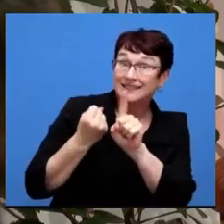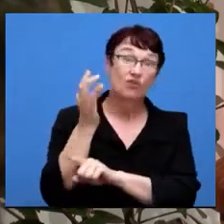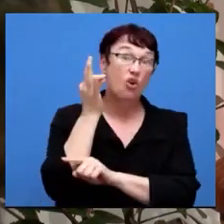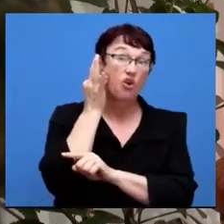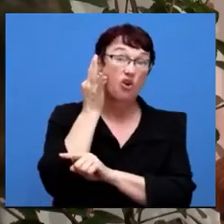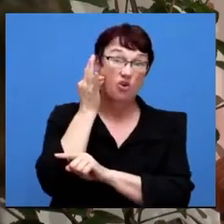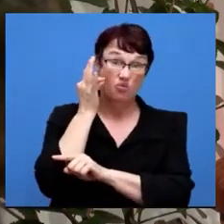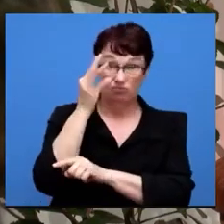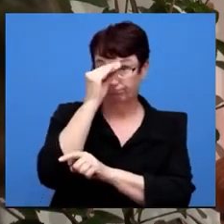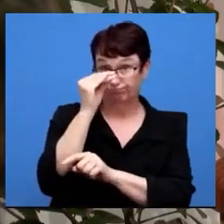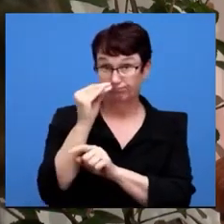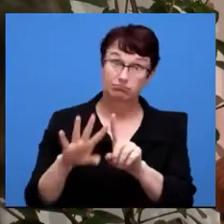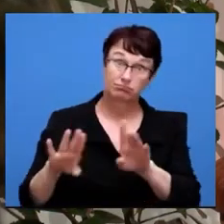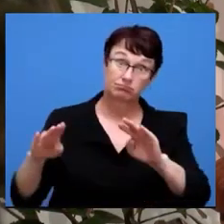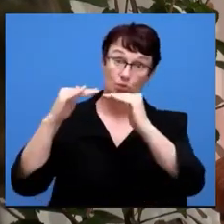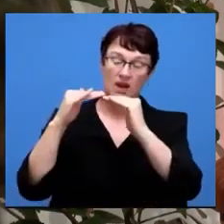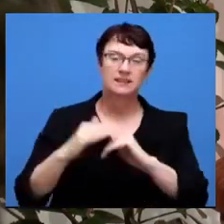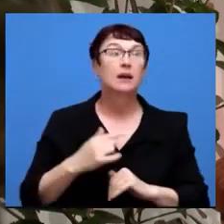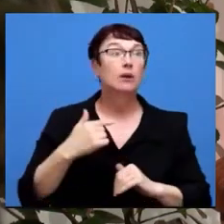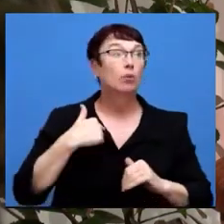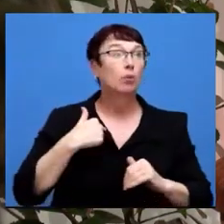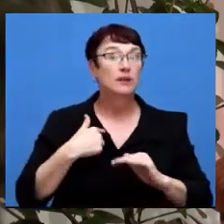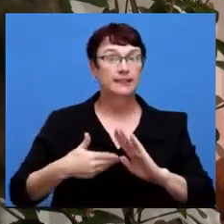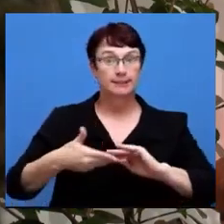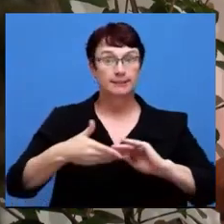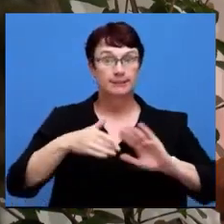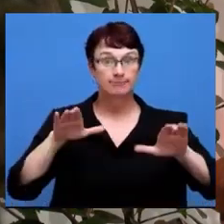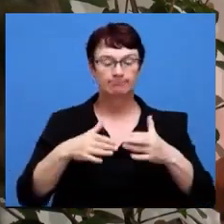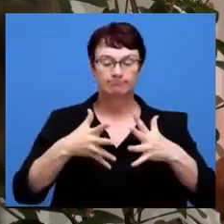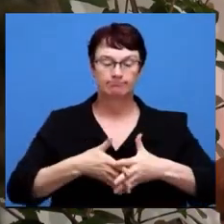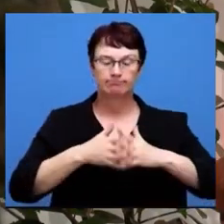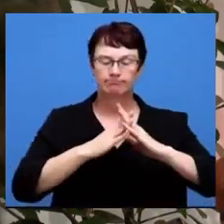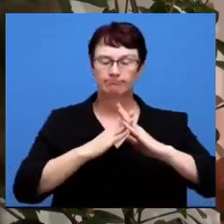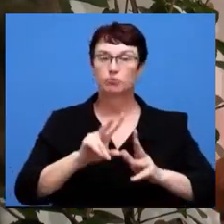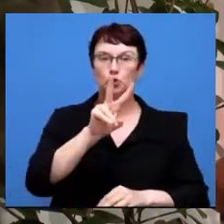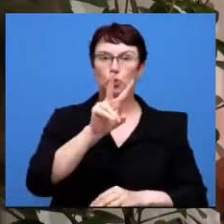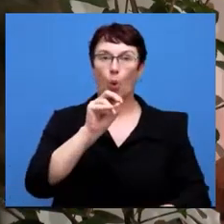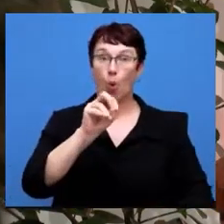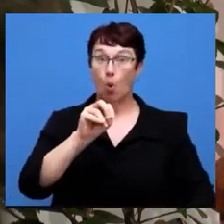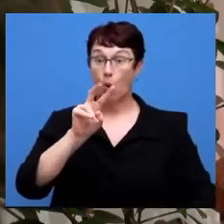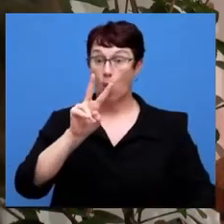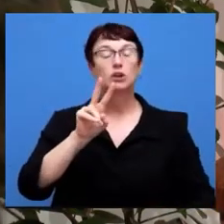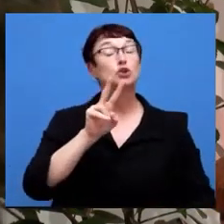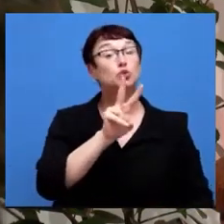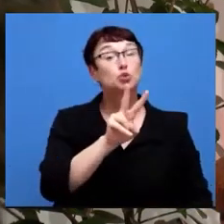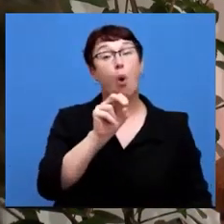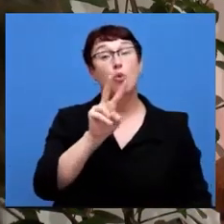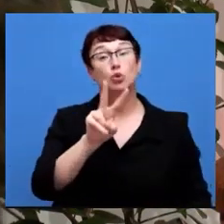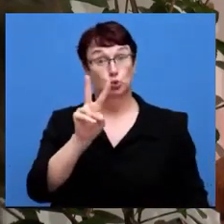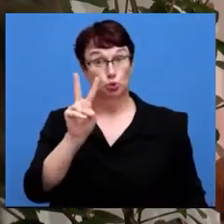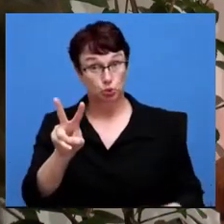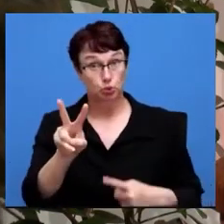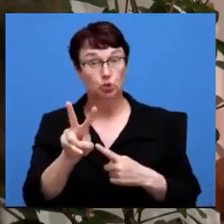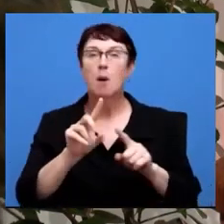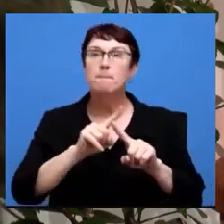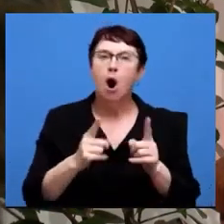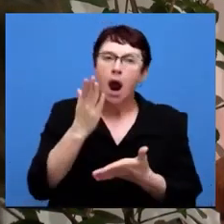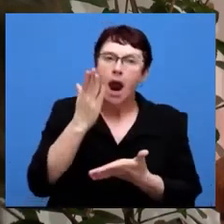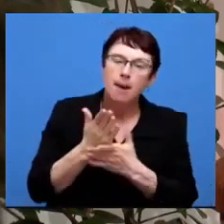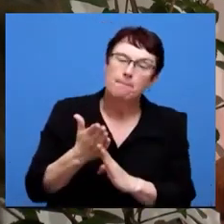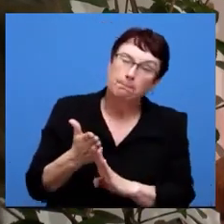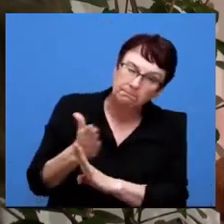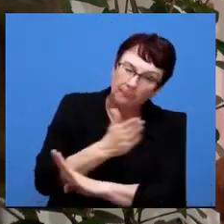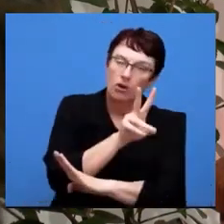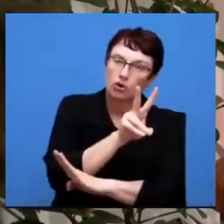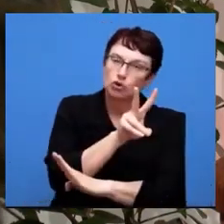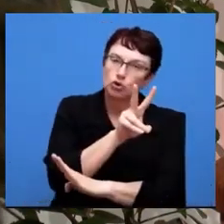in 2022, but started the research in 2020. An association for